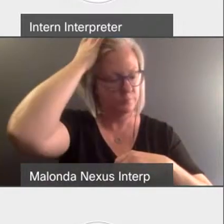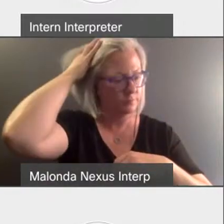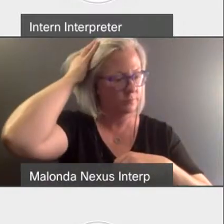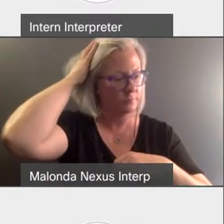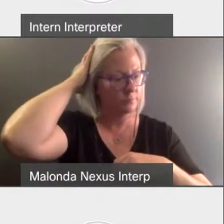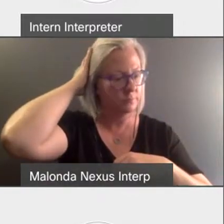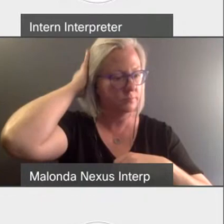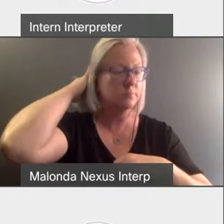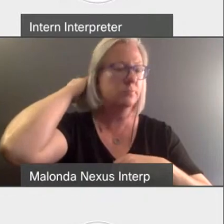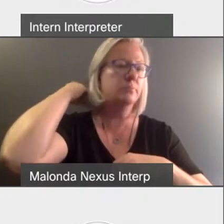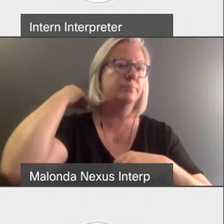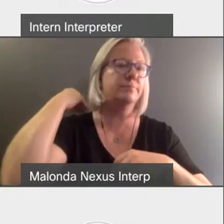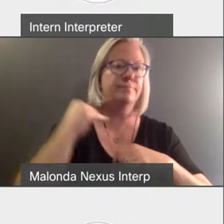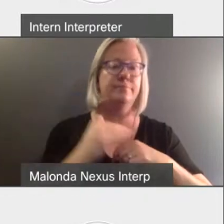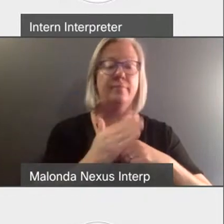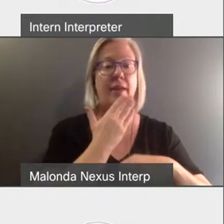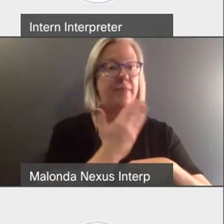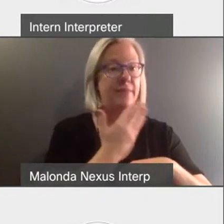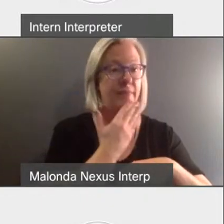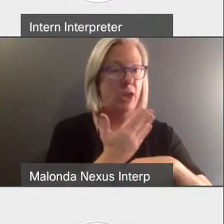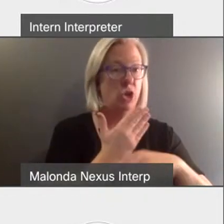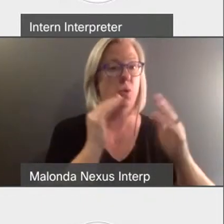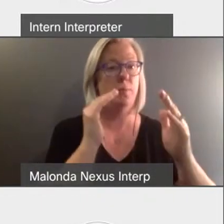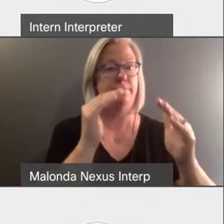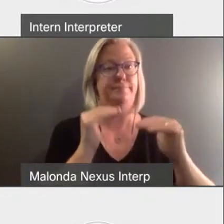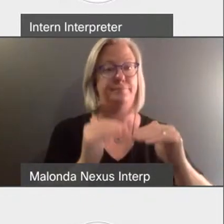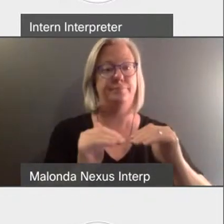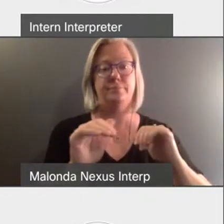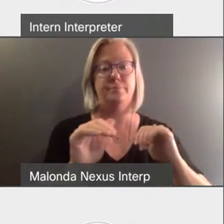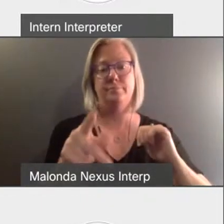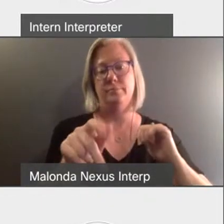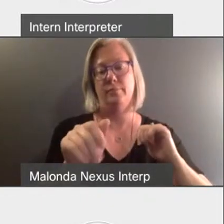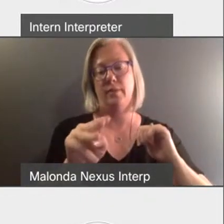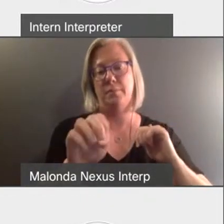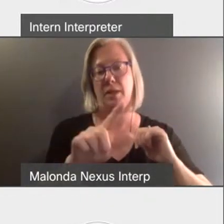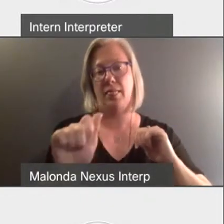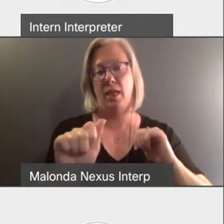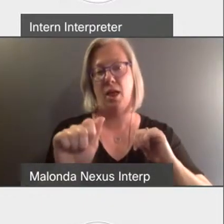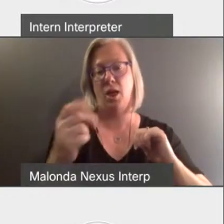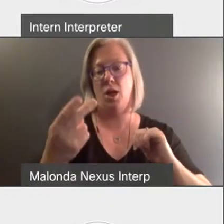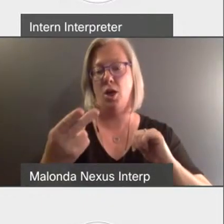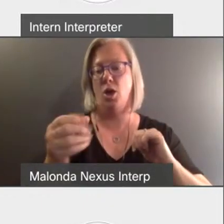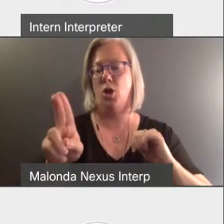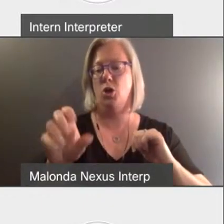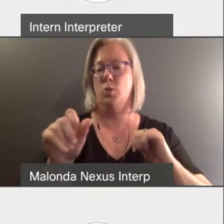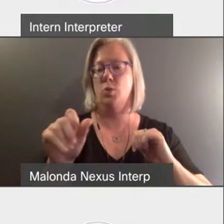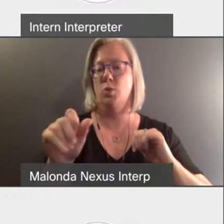Thank you. Our next speaker will be Pamela Houston, private citizen.